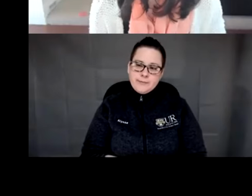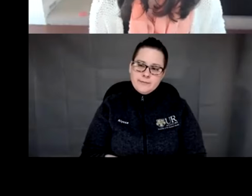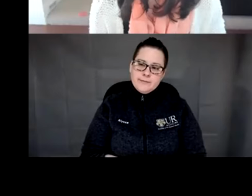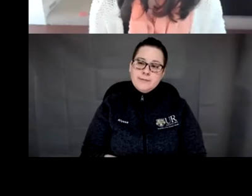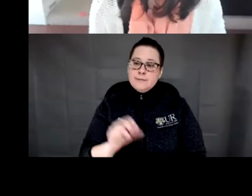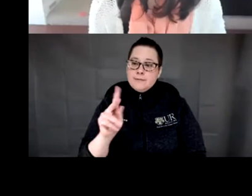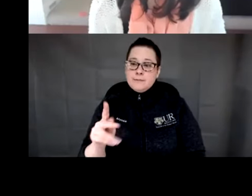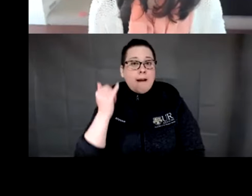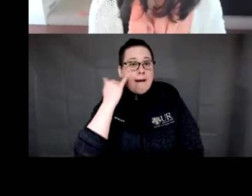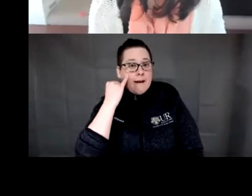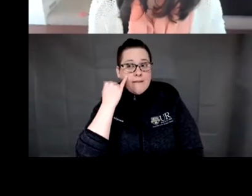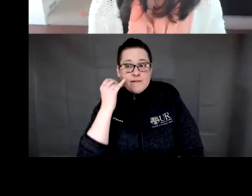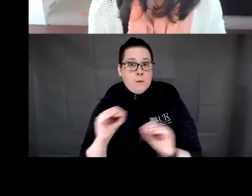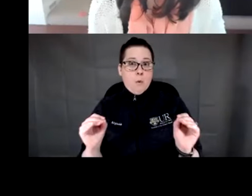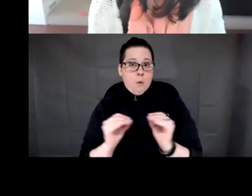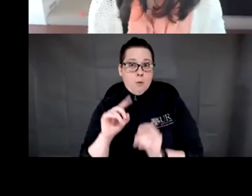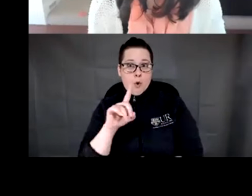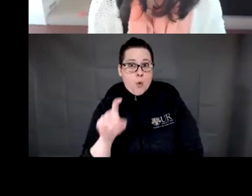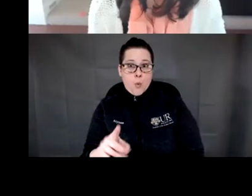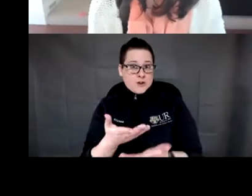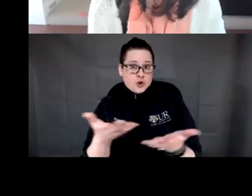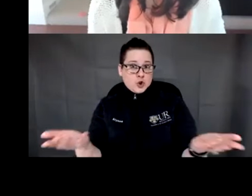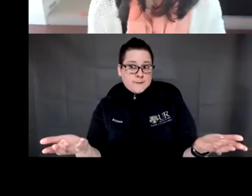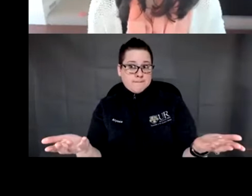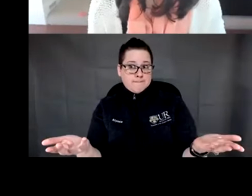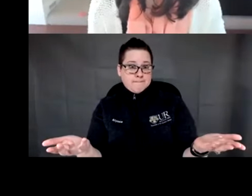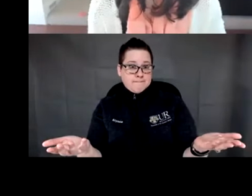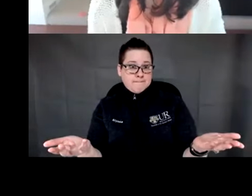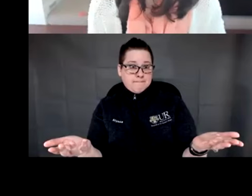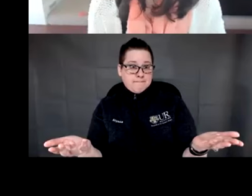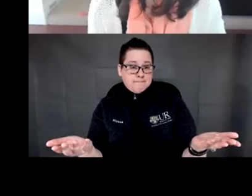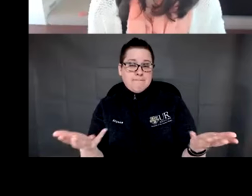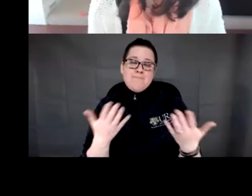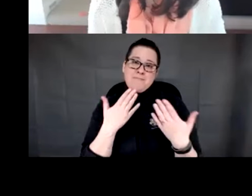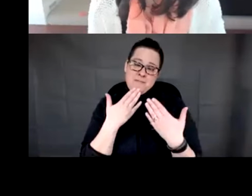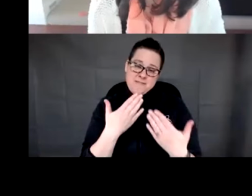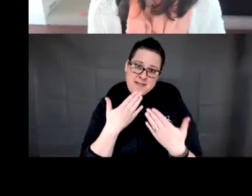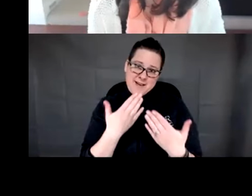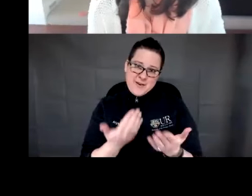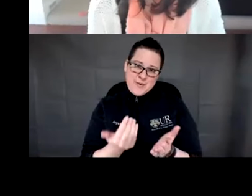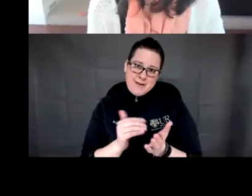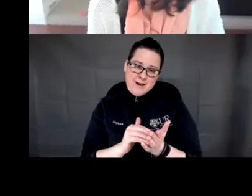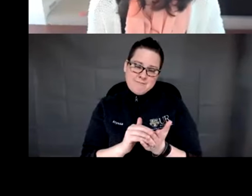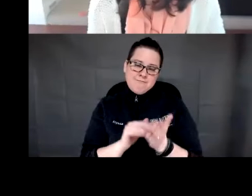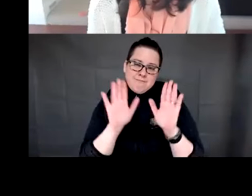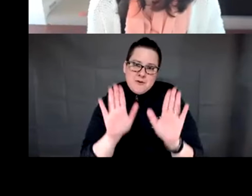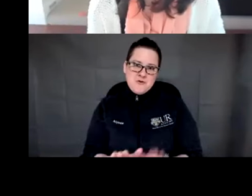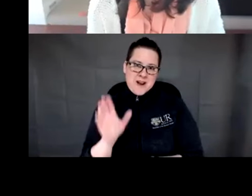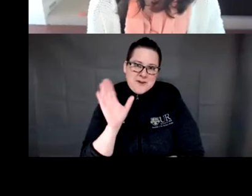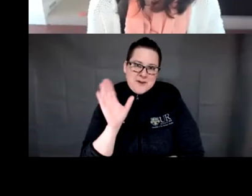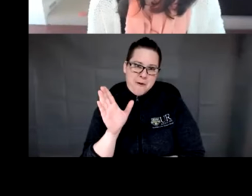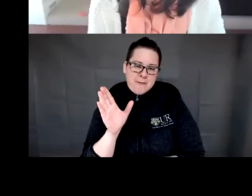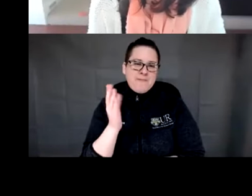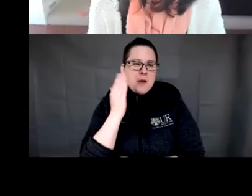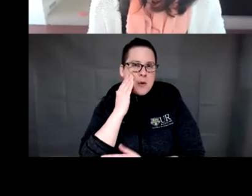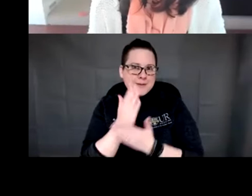Okay, well, if there are no more questions in the audience, and just want to say thank you again for a great talk. And I